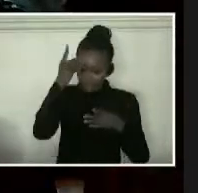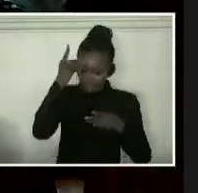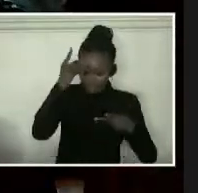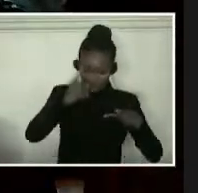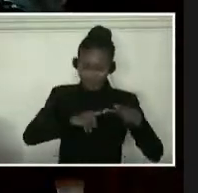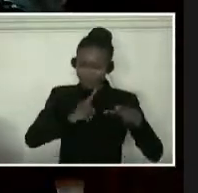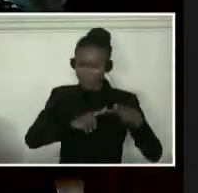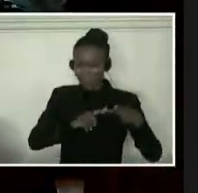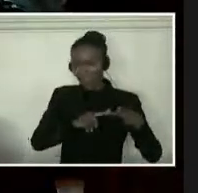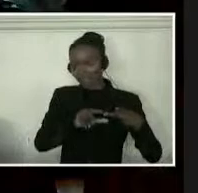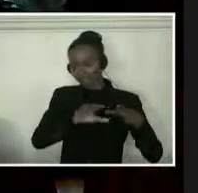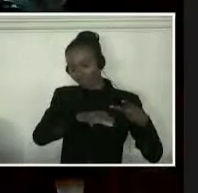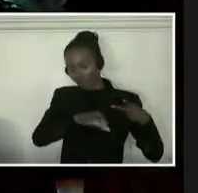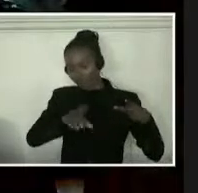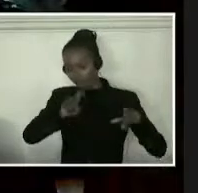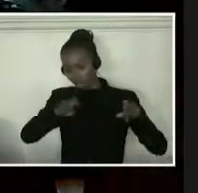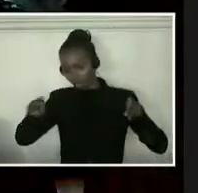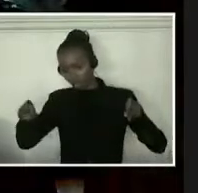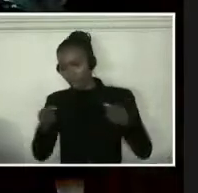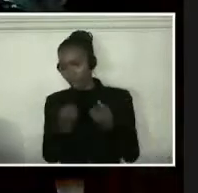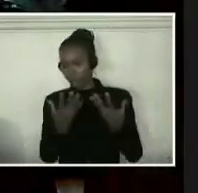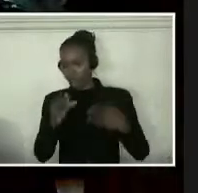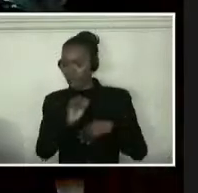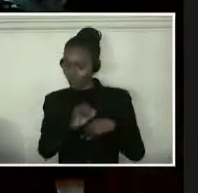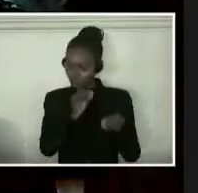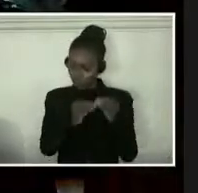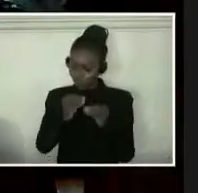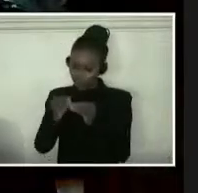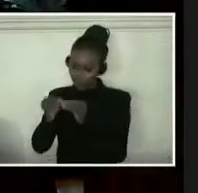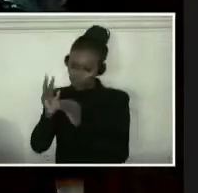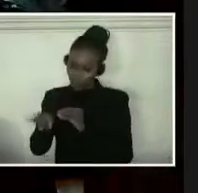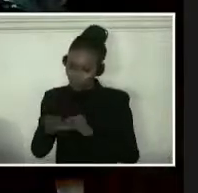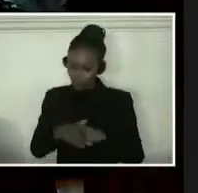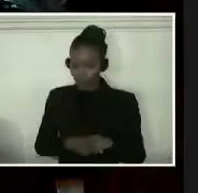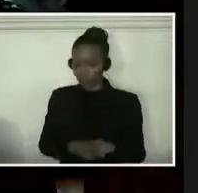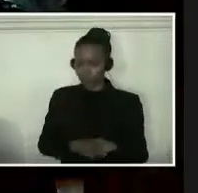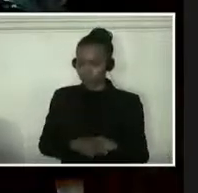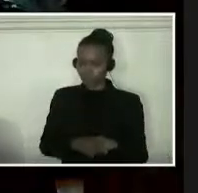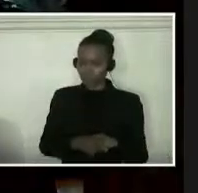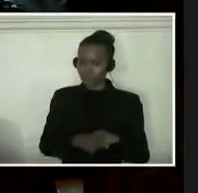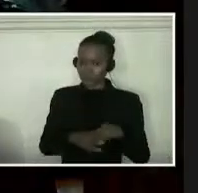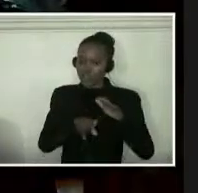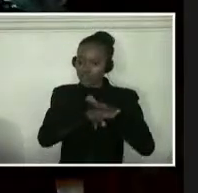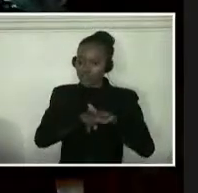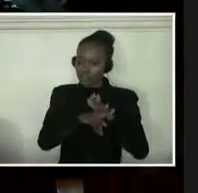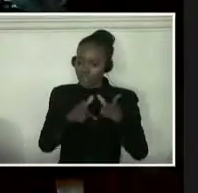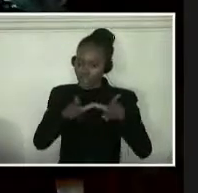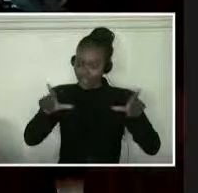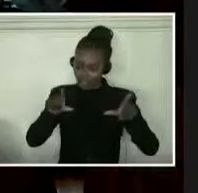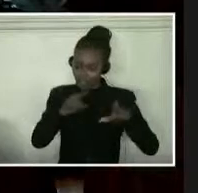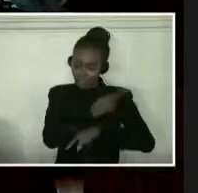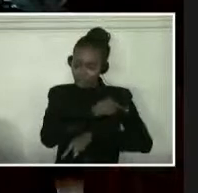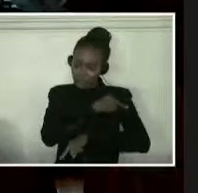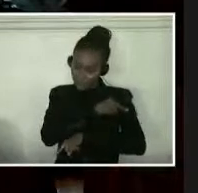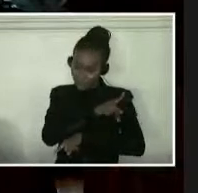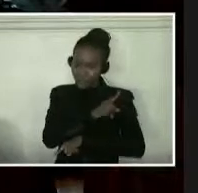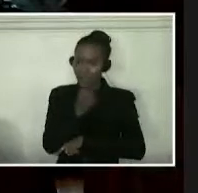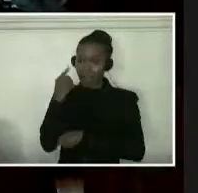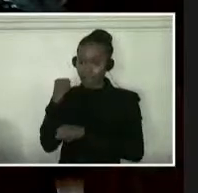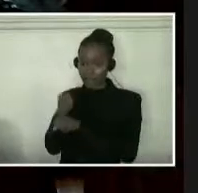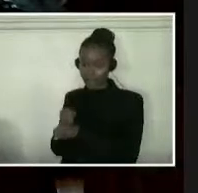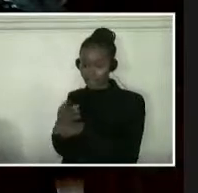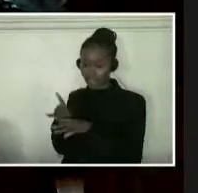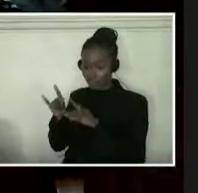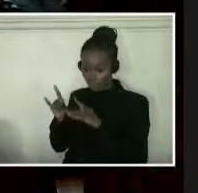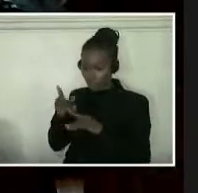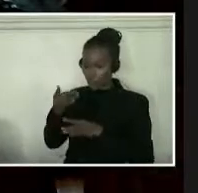and the rest are in the rest of the province upgrading of district hospitals to regional level a hospital's chair last year we made a commitment to work